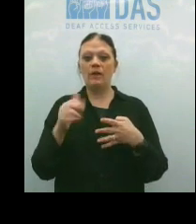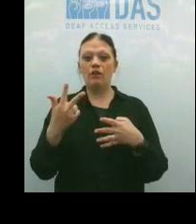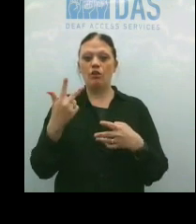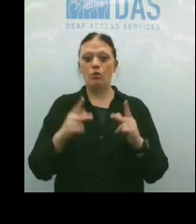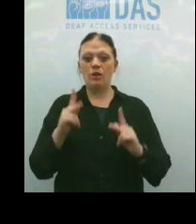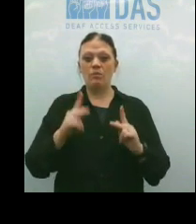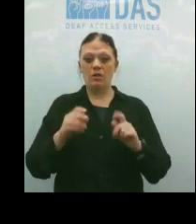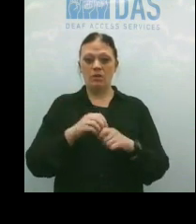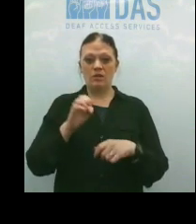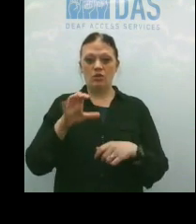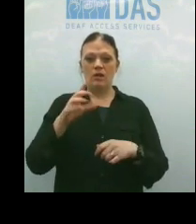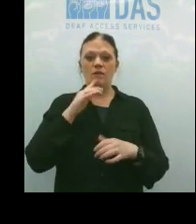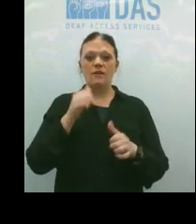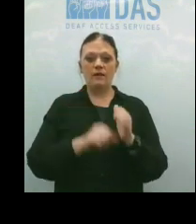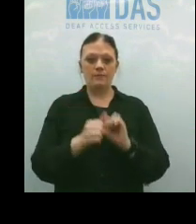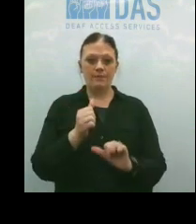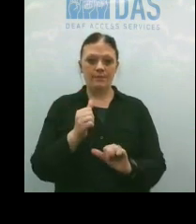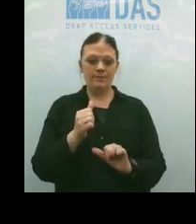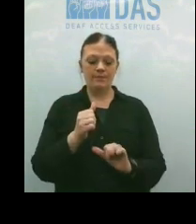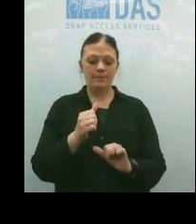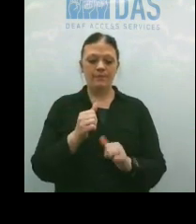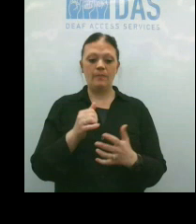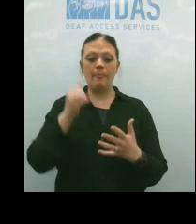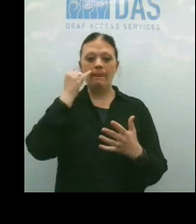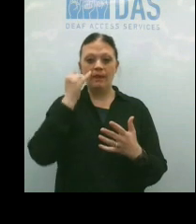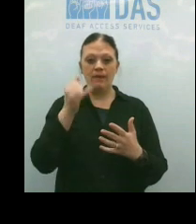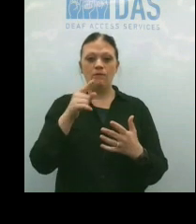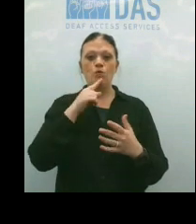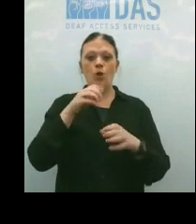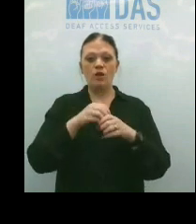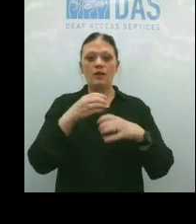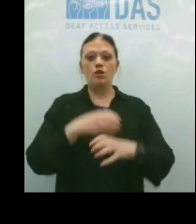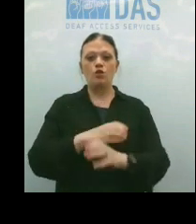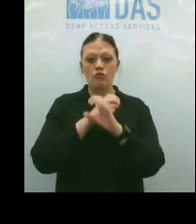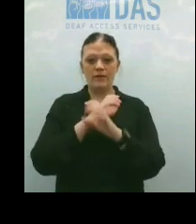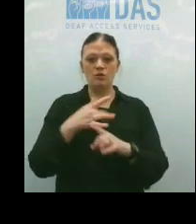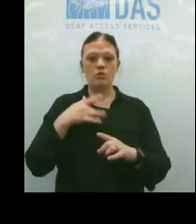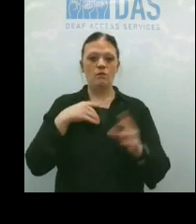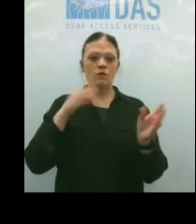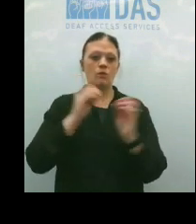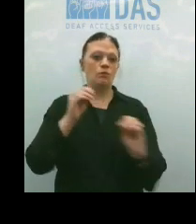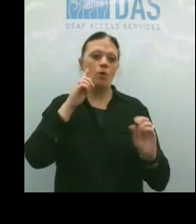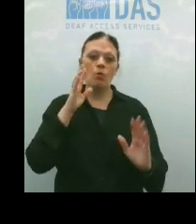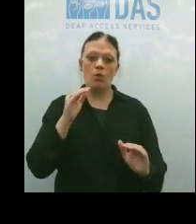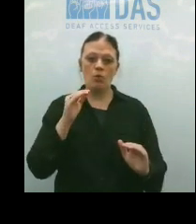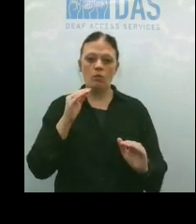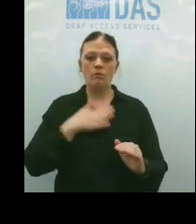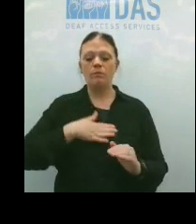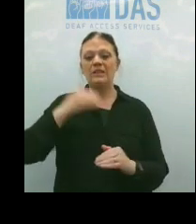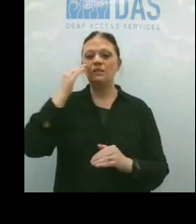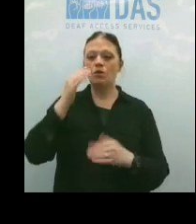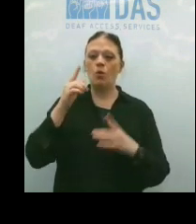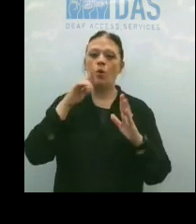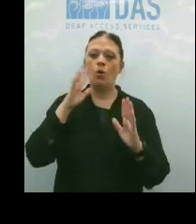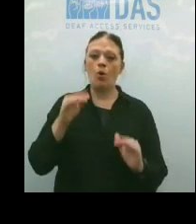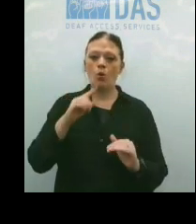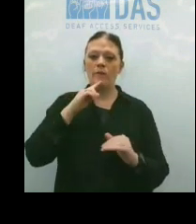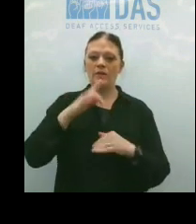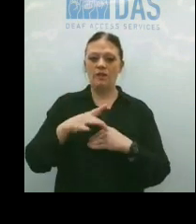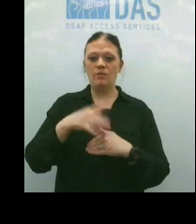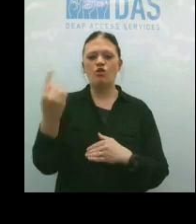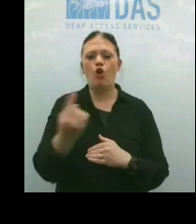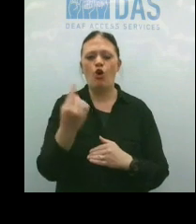that committed suicide. So if you are in stress, if you are in crisis, and you feel there's no hope, please know that hope is available. Hope is always